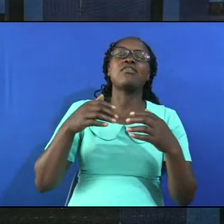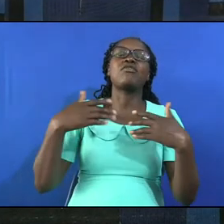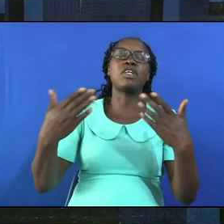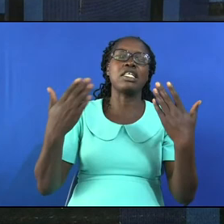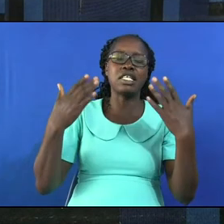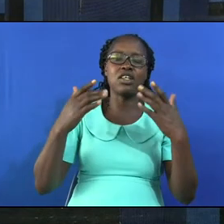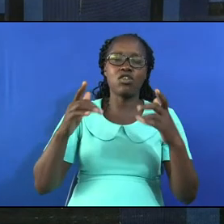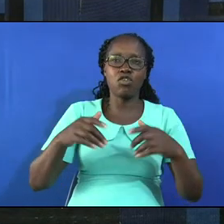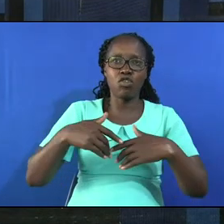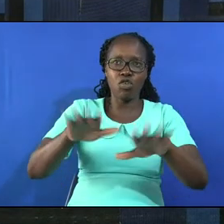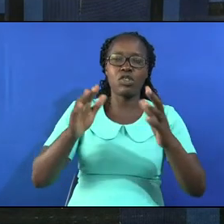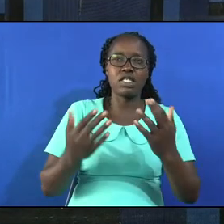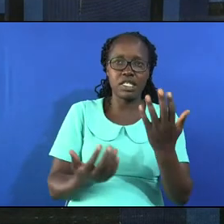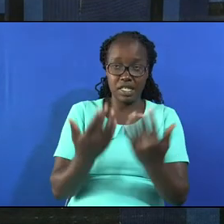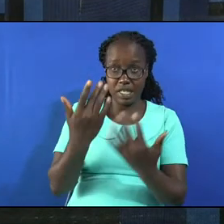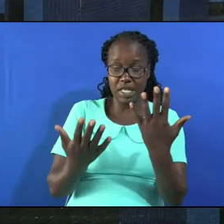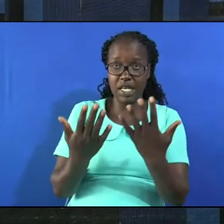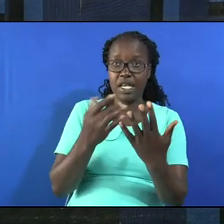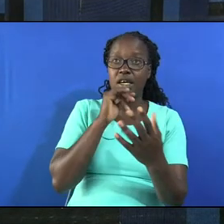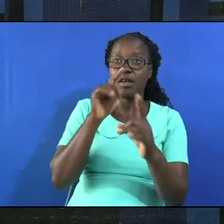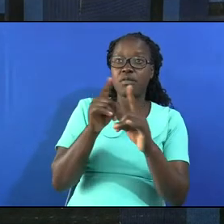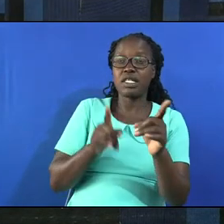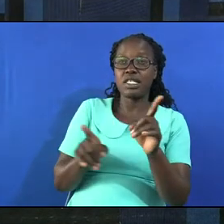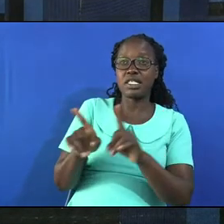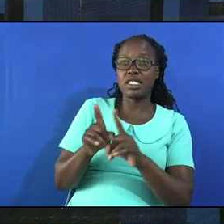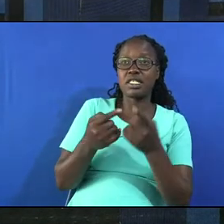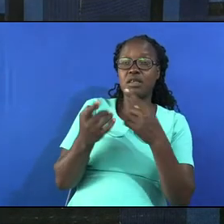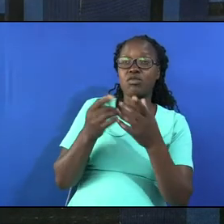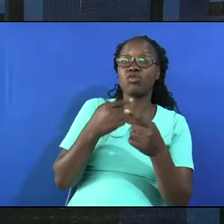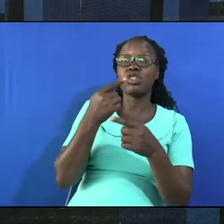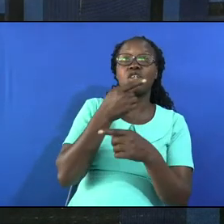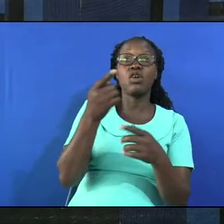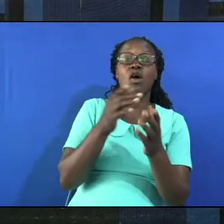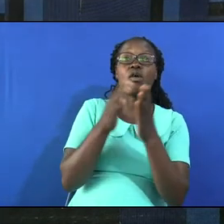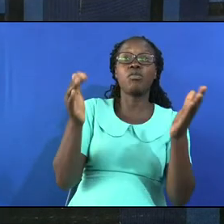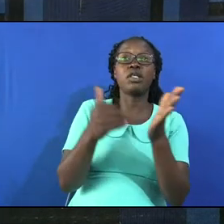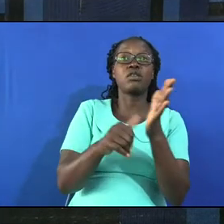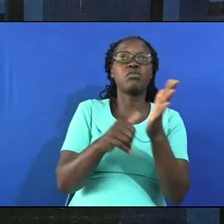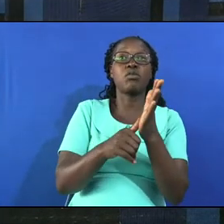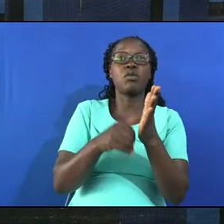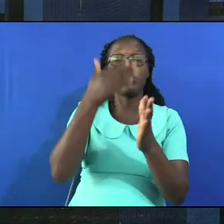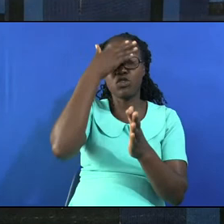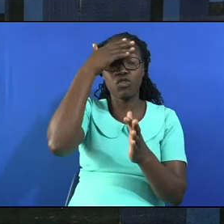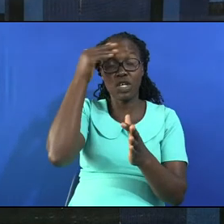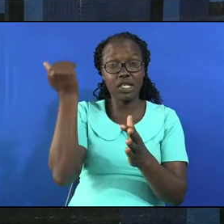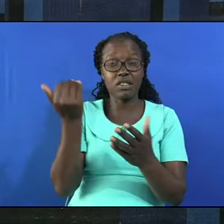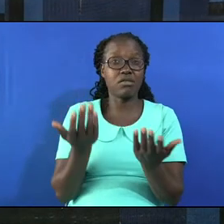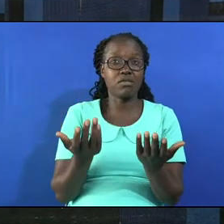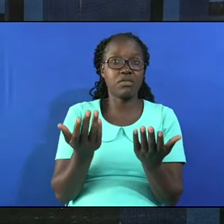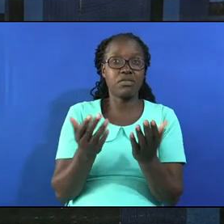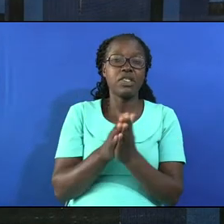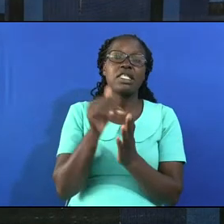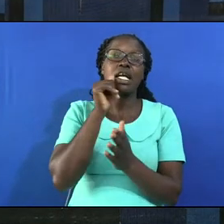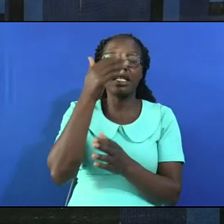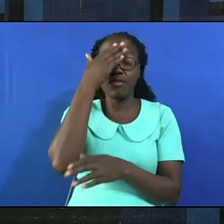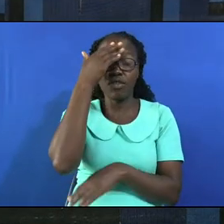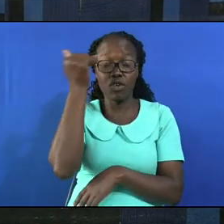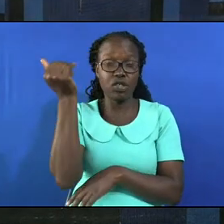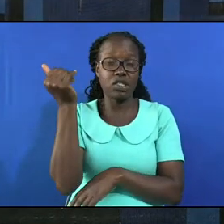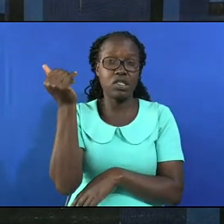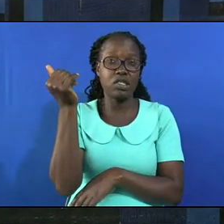hell. My brothers and sisters, I came to tell you that our biggest problem is to forget. Adam